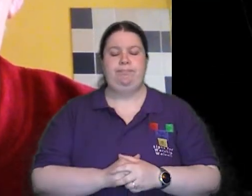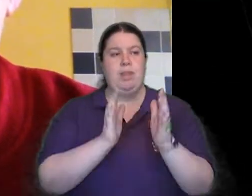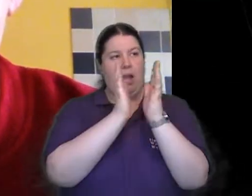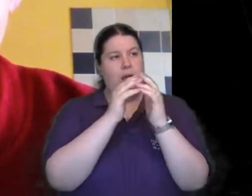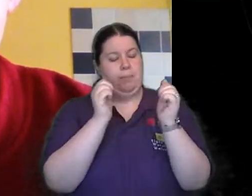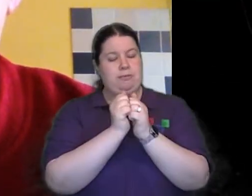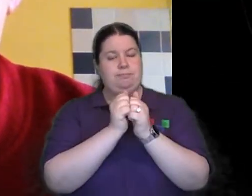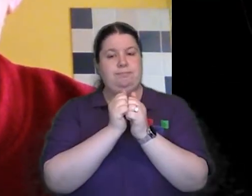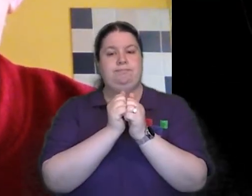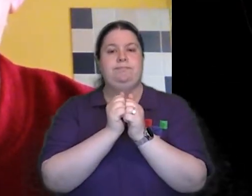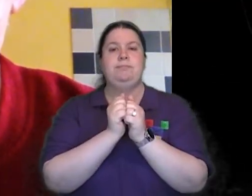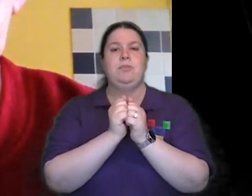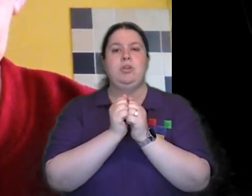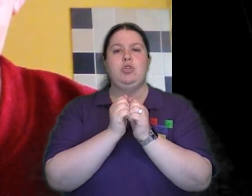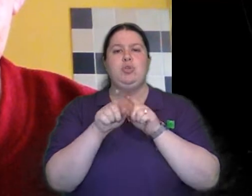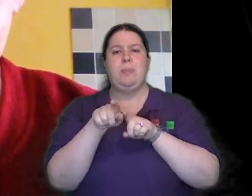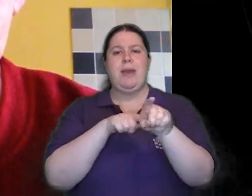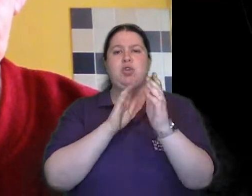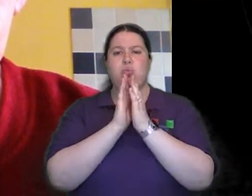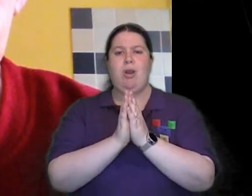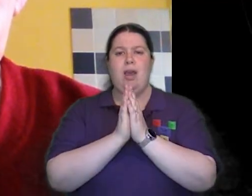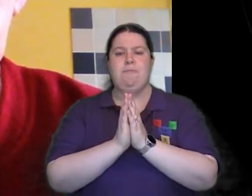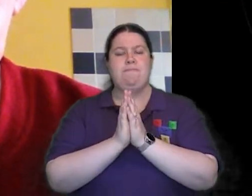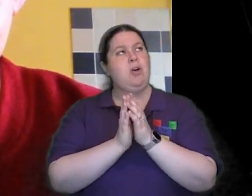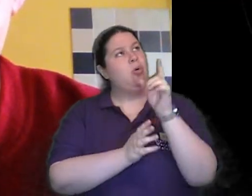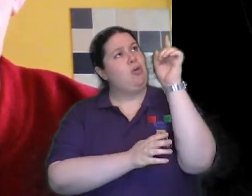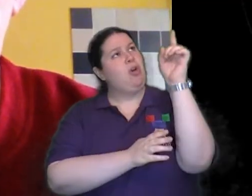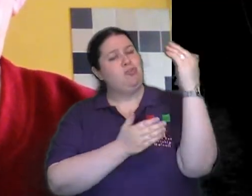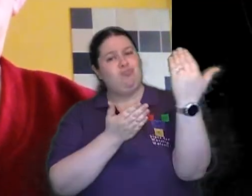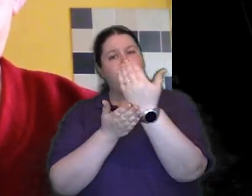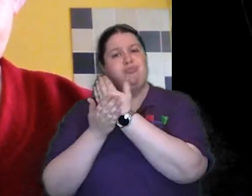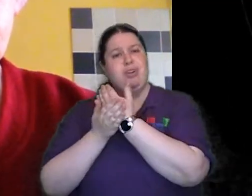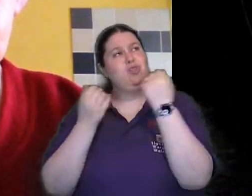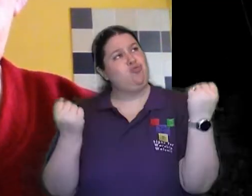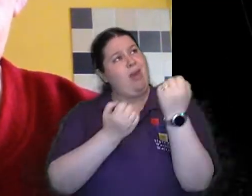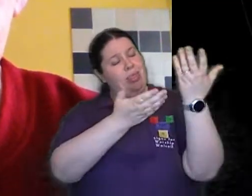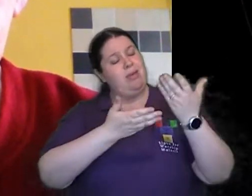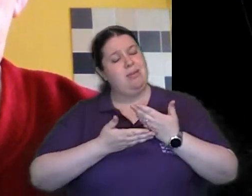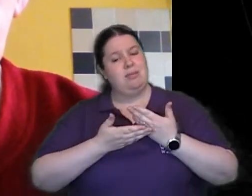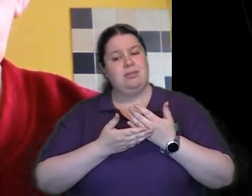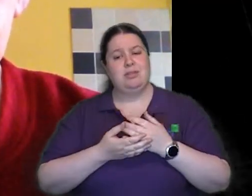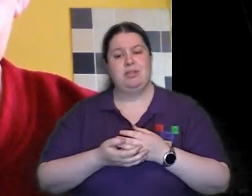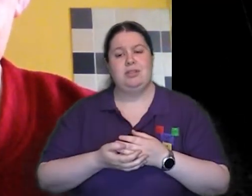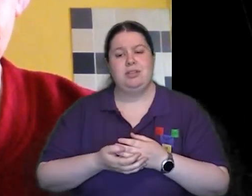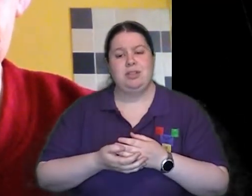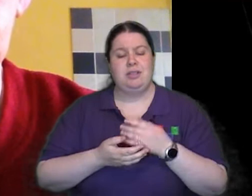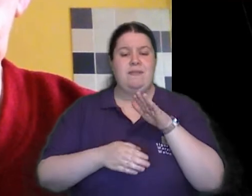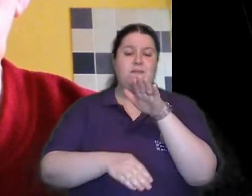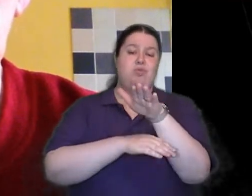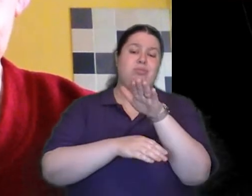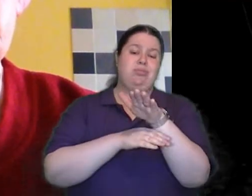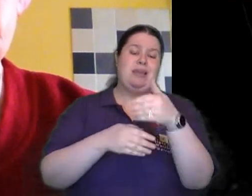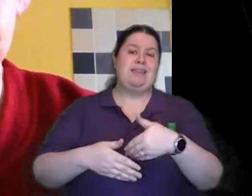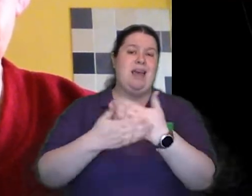The collect for this Sunday, the third before Advent. God, our refuge and strength, bring near the day